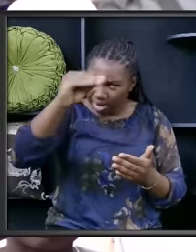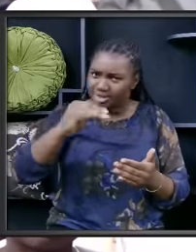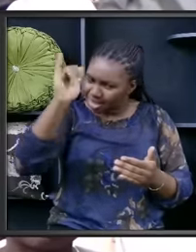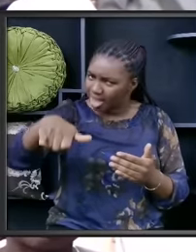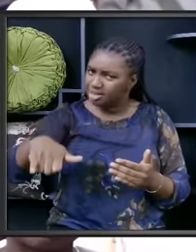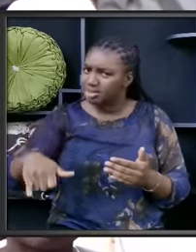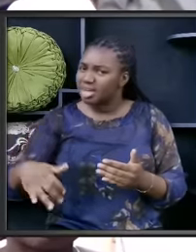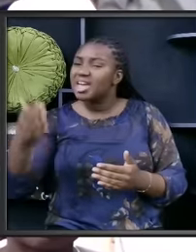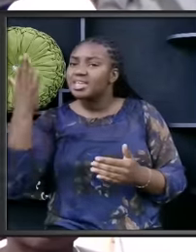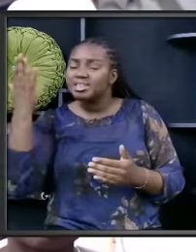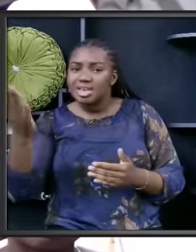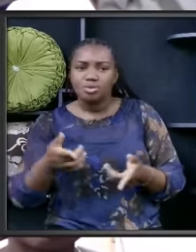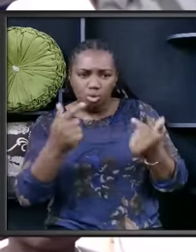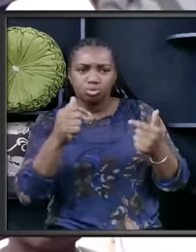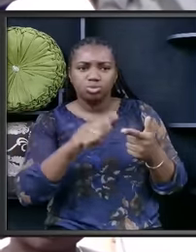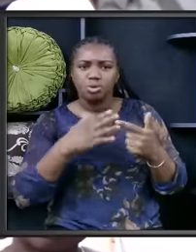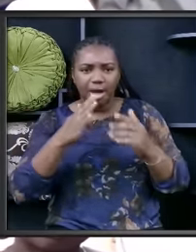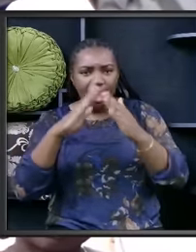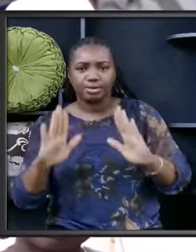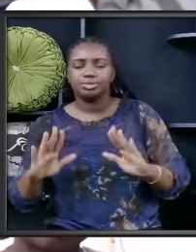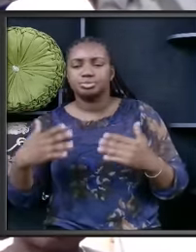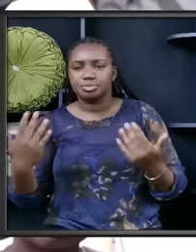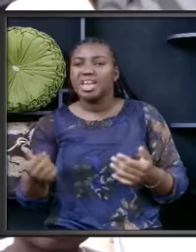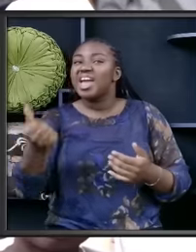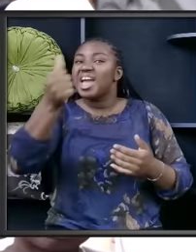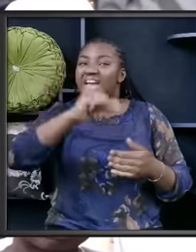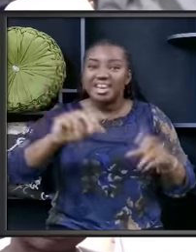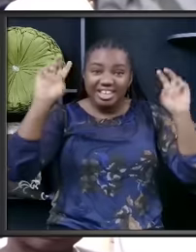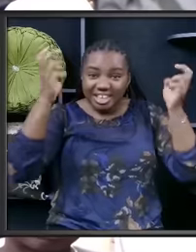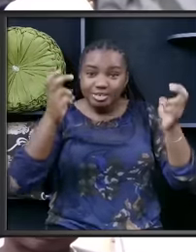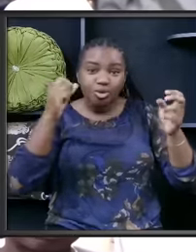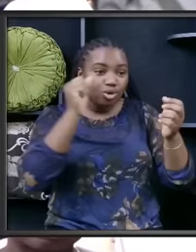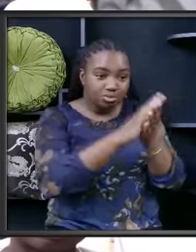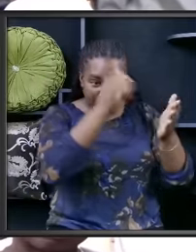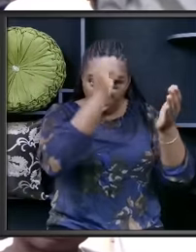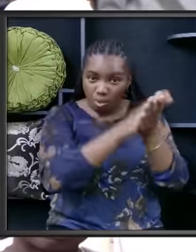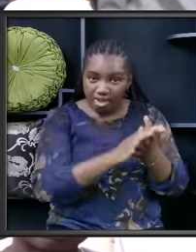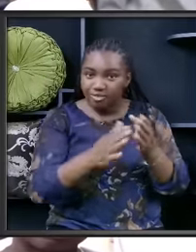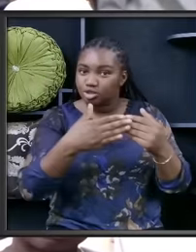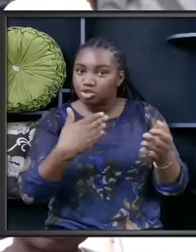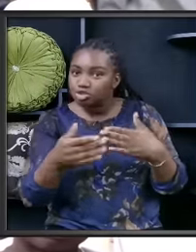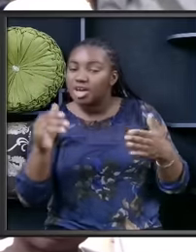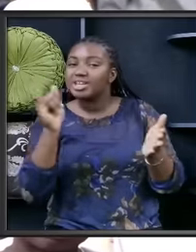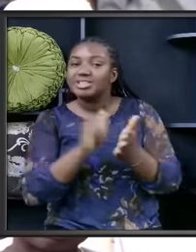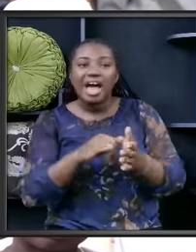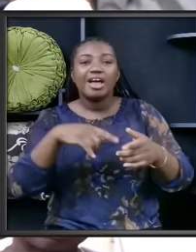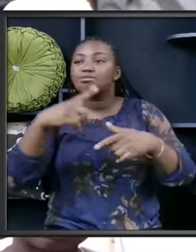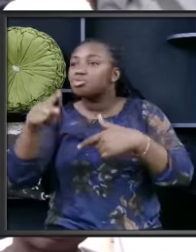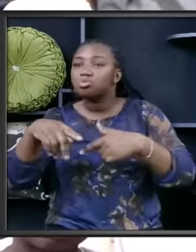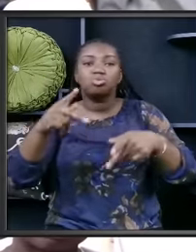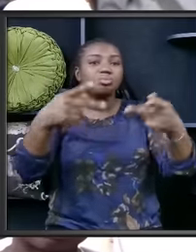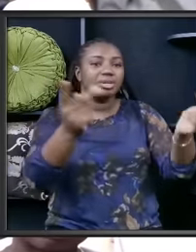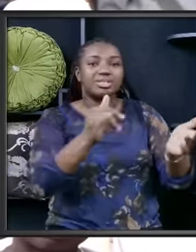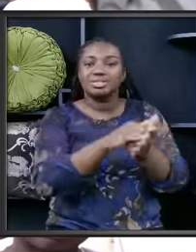Yes. Then they come my house. Okay, so continue. Any case where be husband and wife issue for our place, where don't go places where people